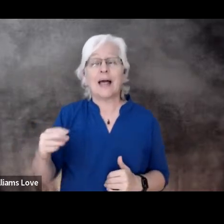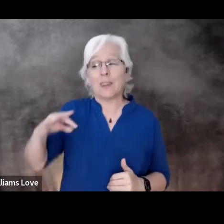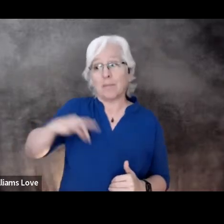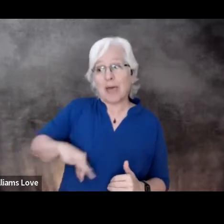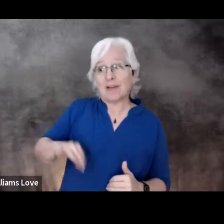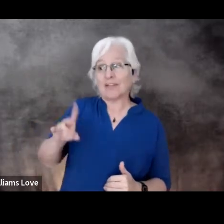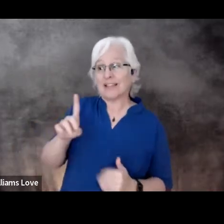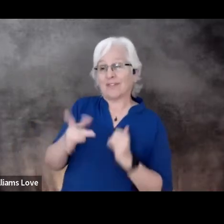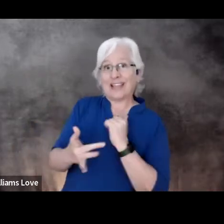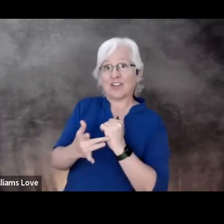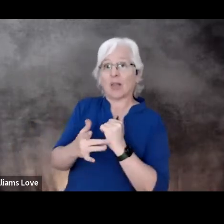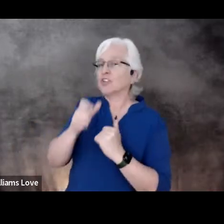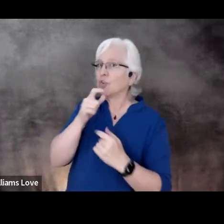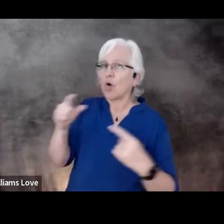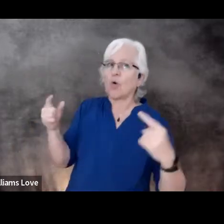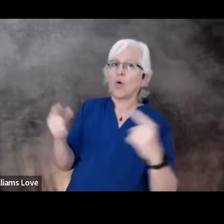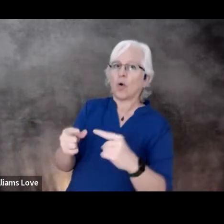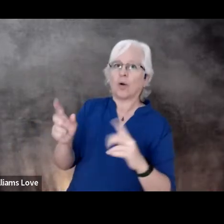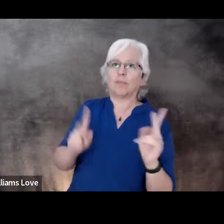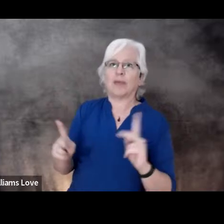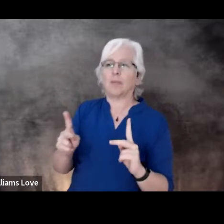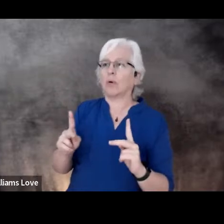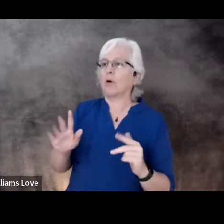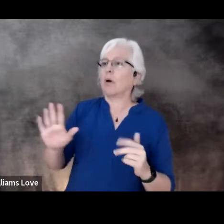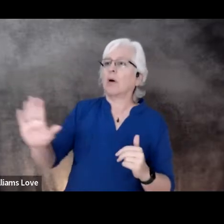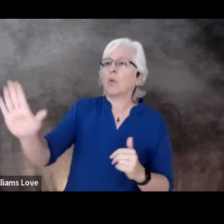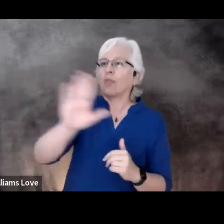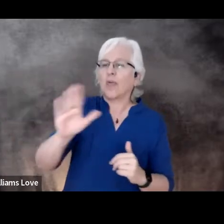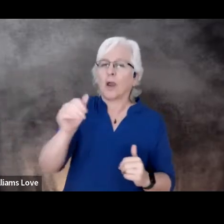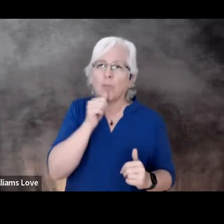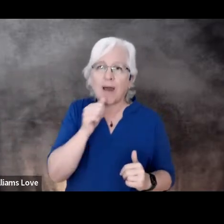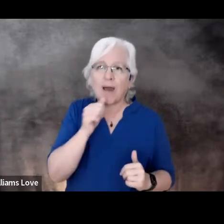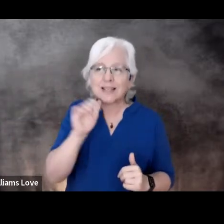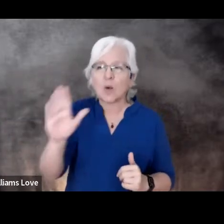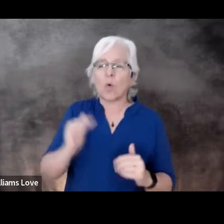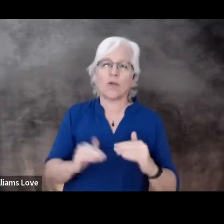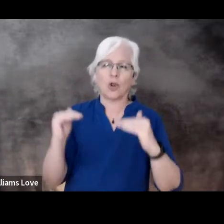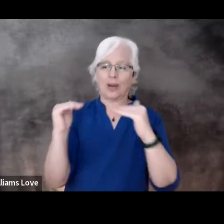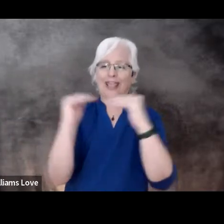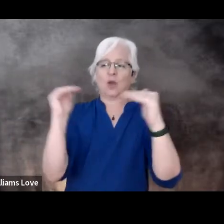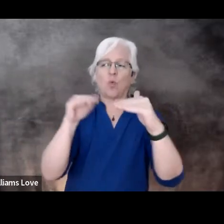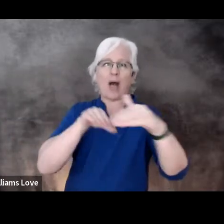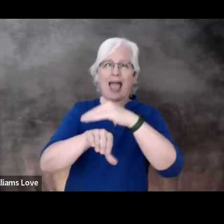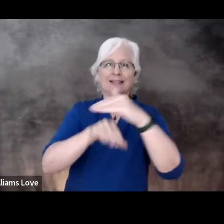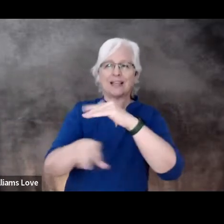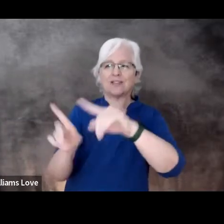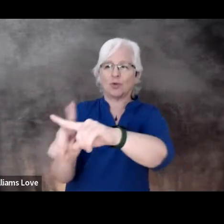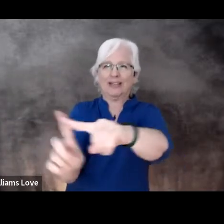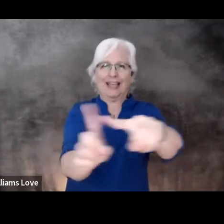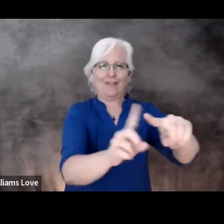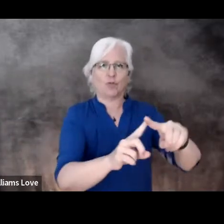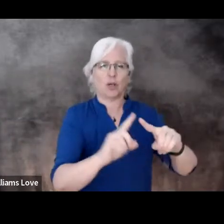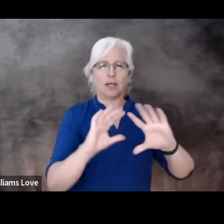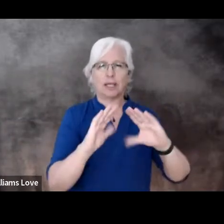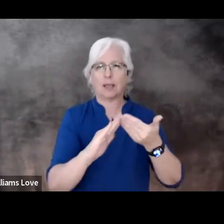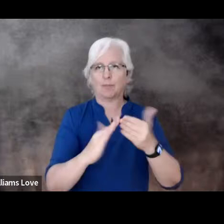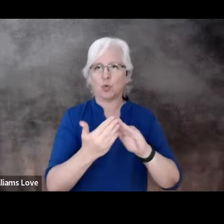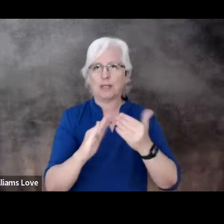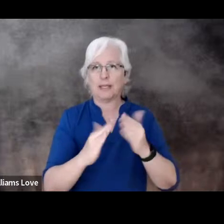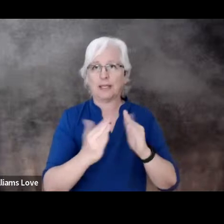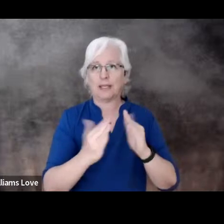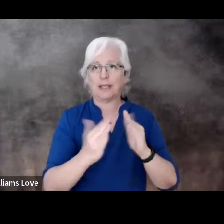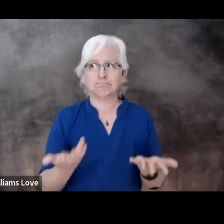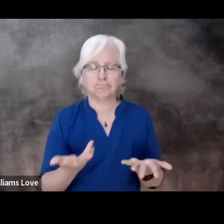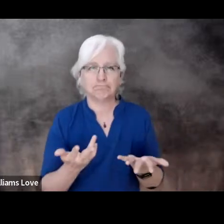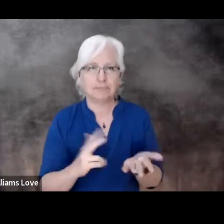don't come at a cost to people's privacy or the equal access of different communities. That means that we do a lot of work